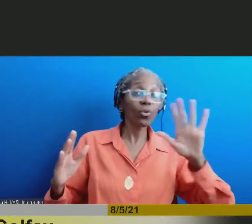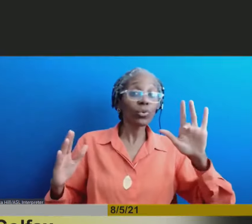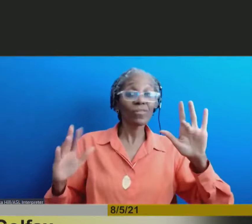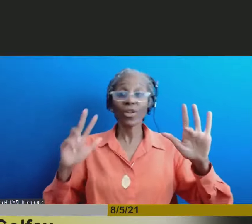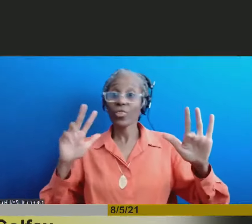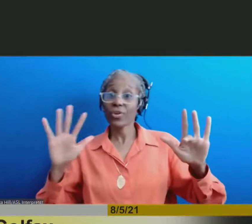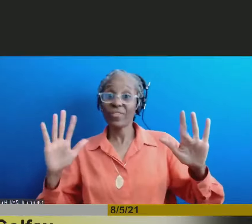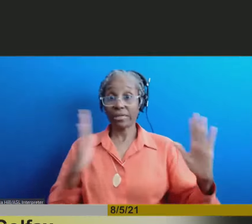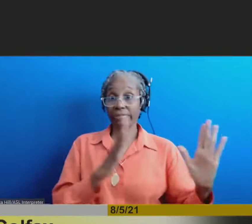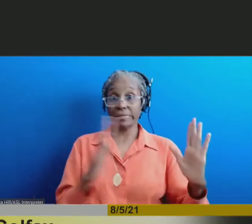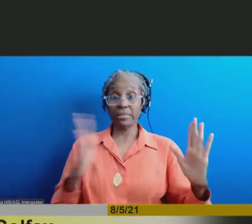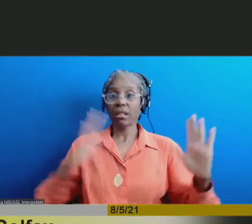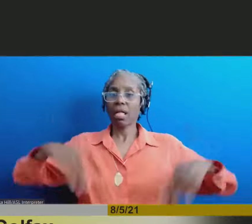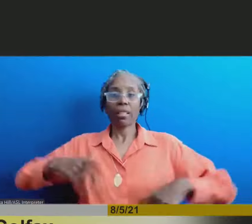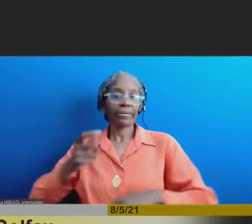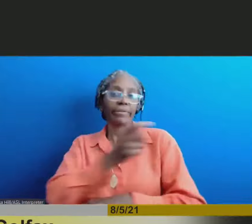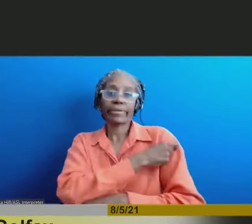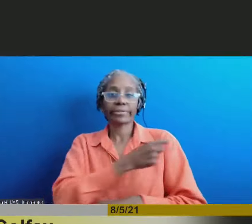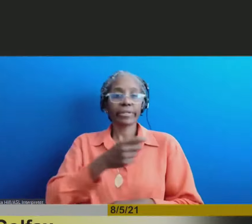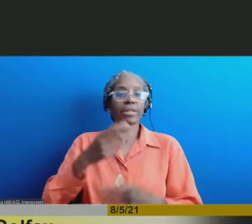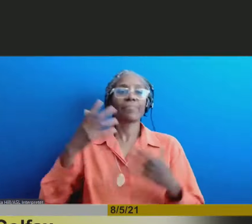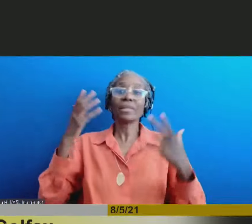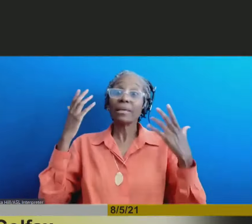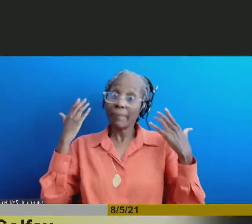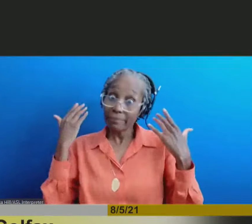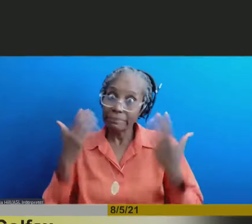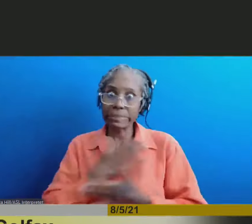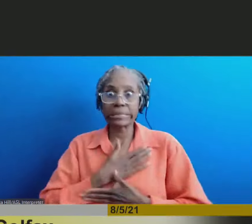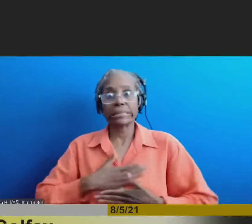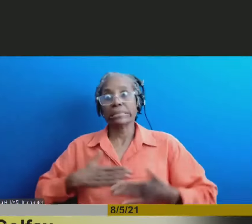35-year-olds who aren't vaccinated yet, please